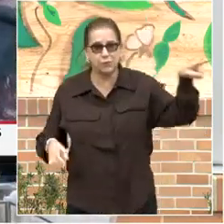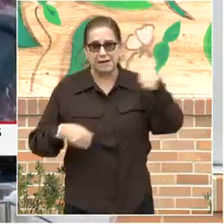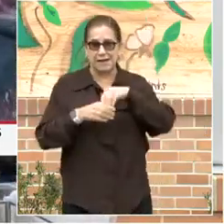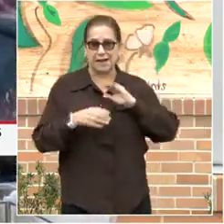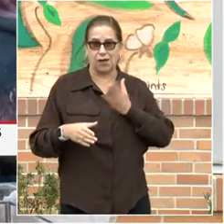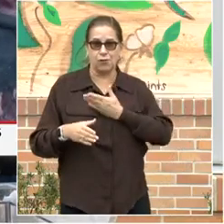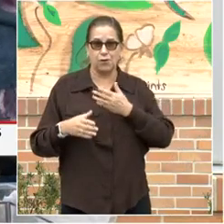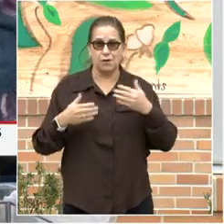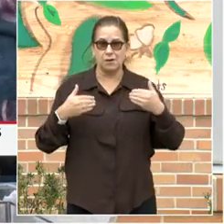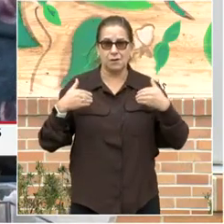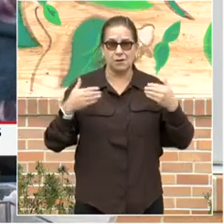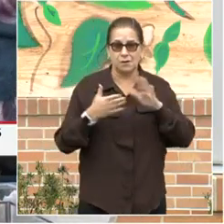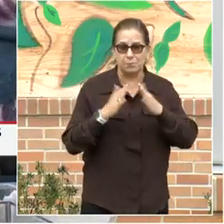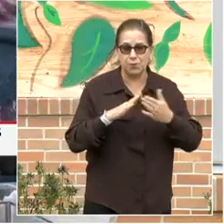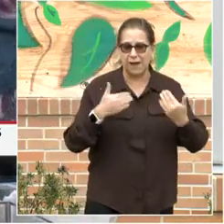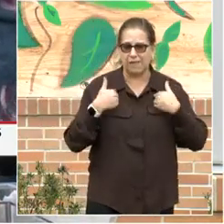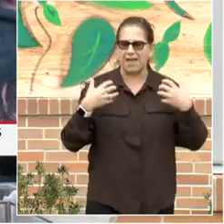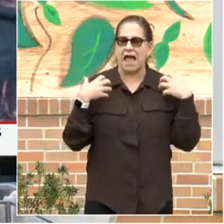healthy